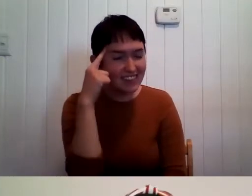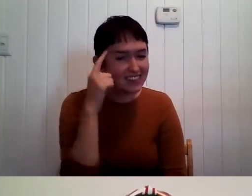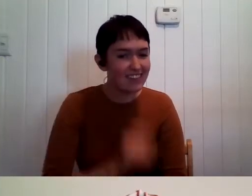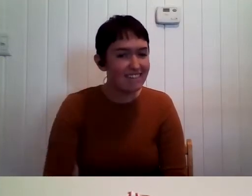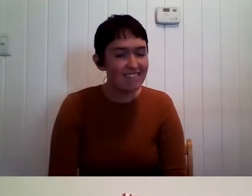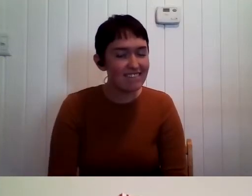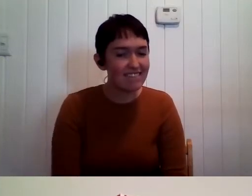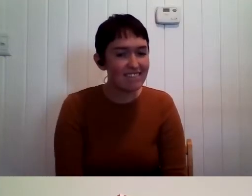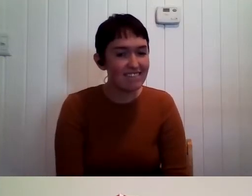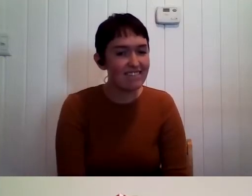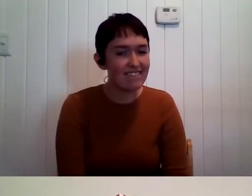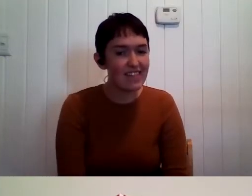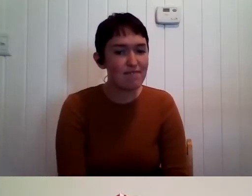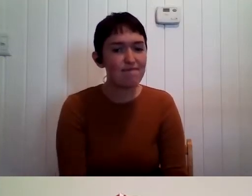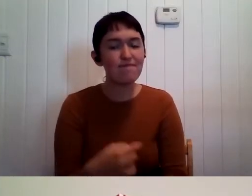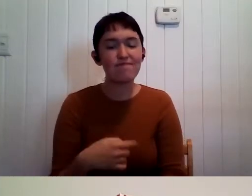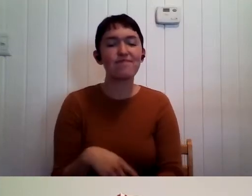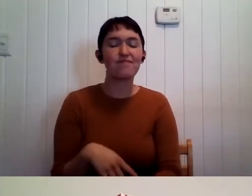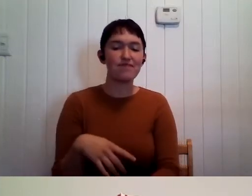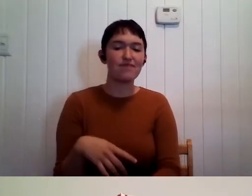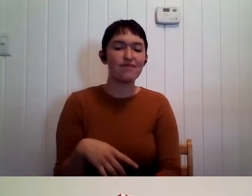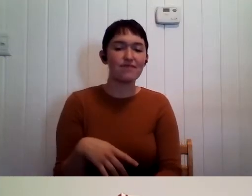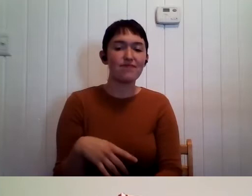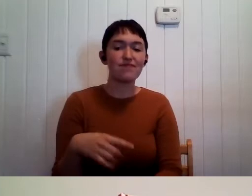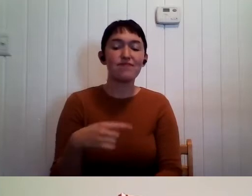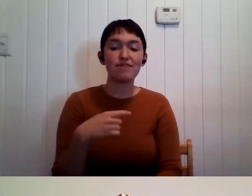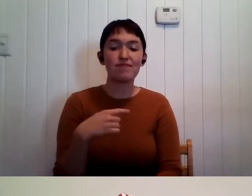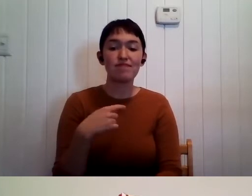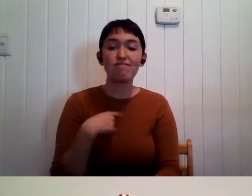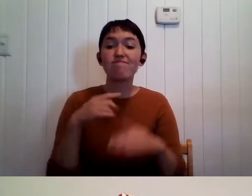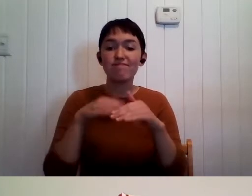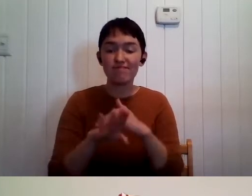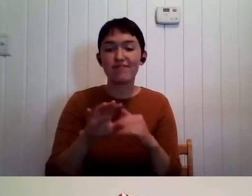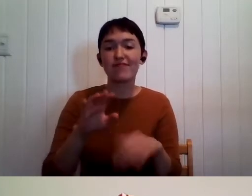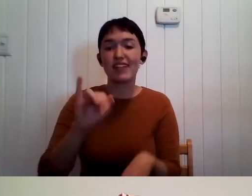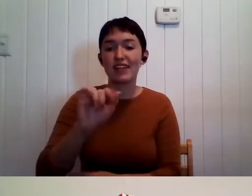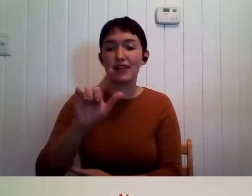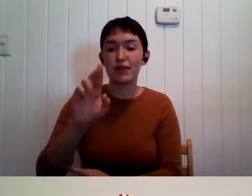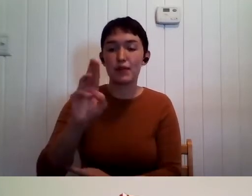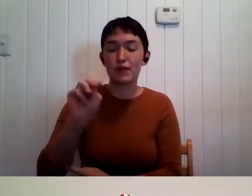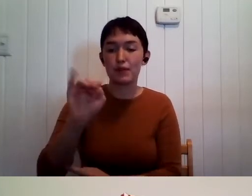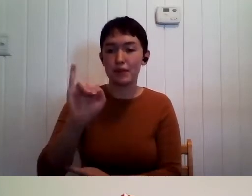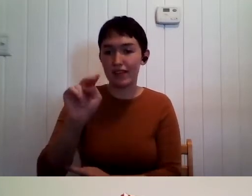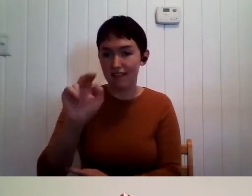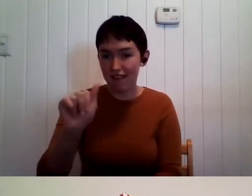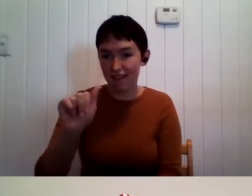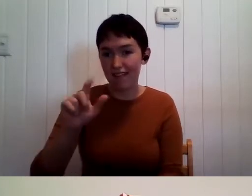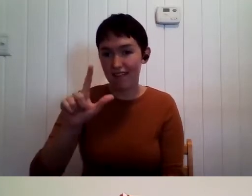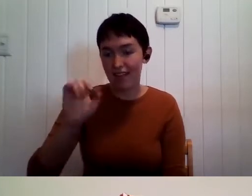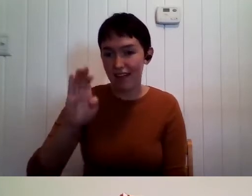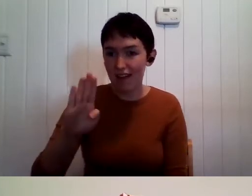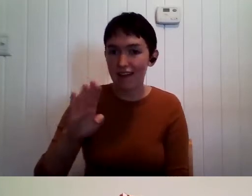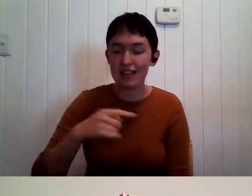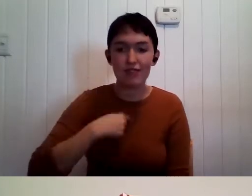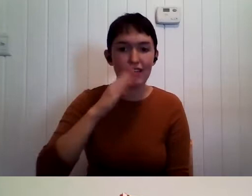it might have been the full circle moment when I went into the Illumina lab the first time. And I had never seen those machines